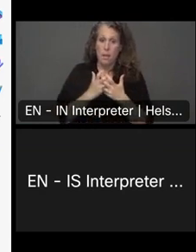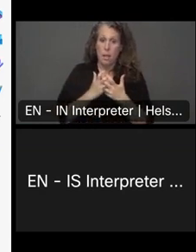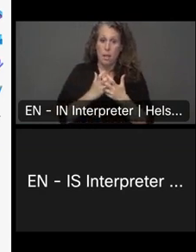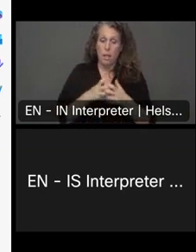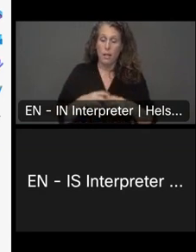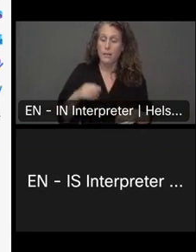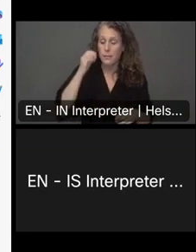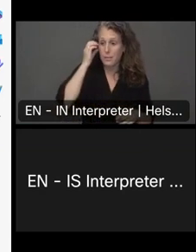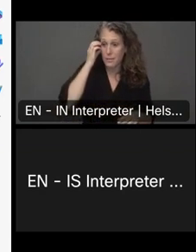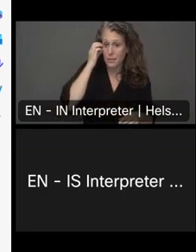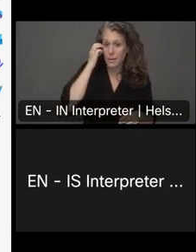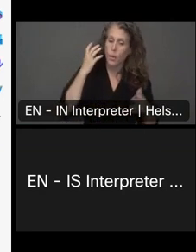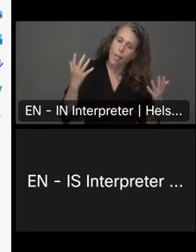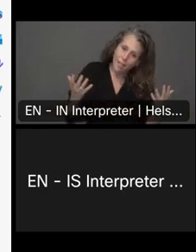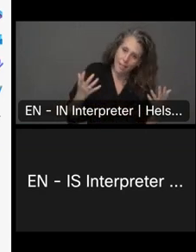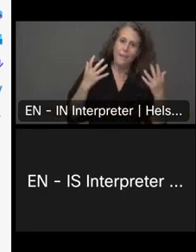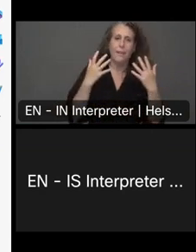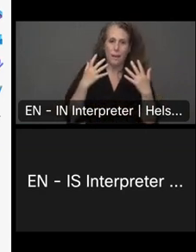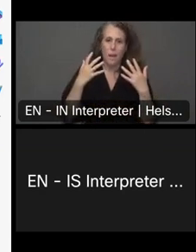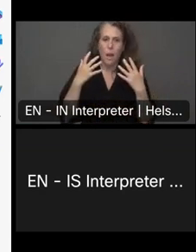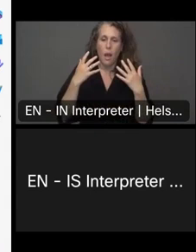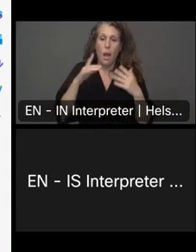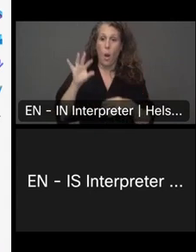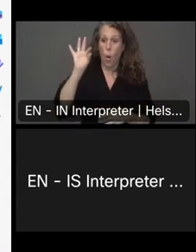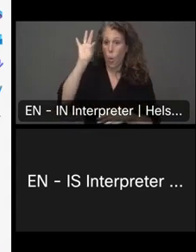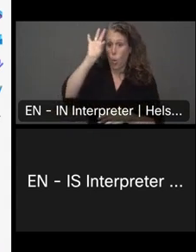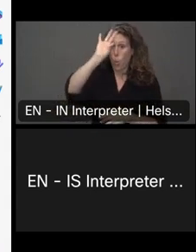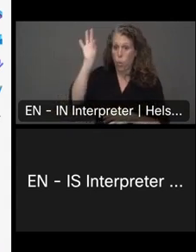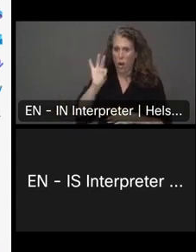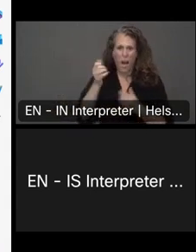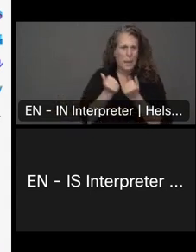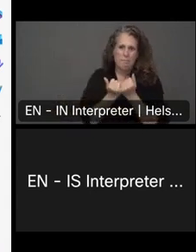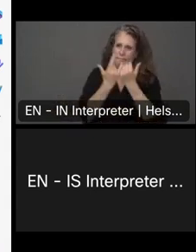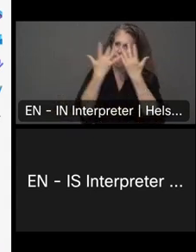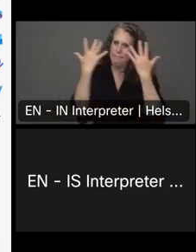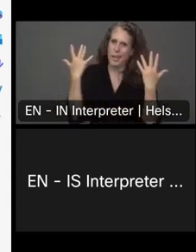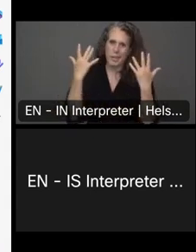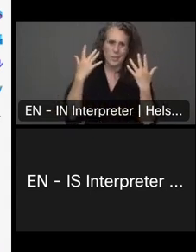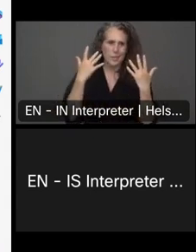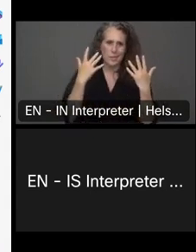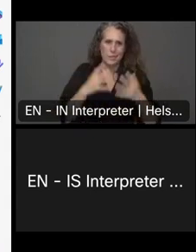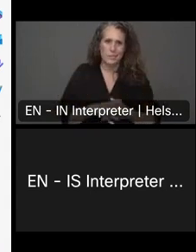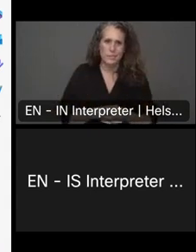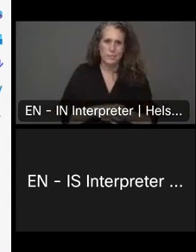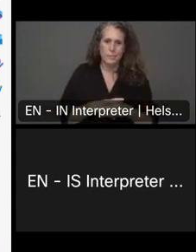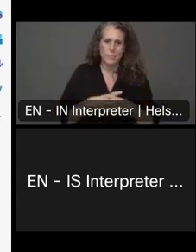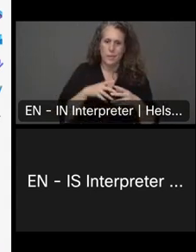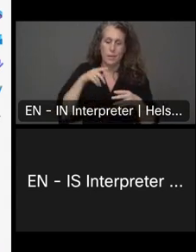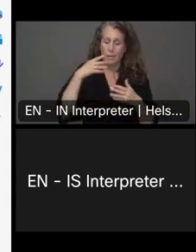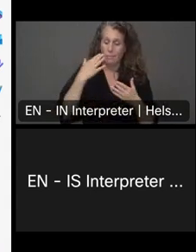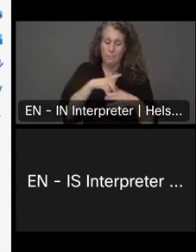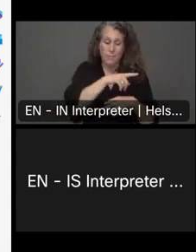fact, there are a range of different motivations involved for what appears to be an extravagant violation of